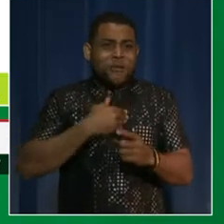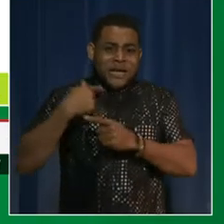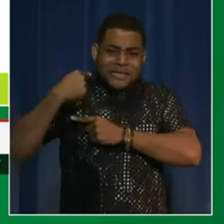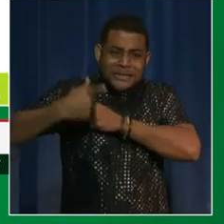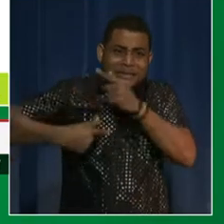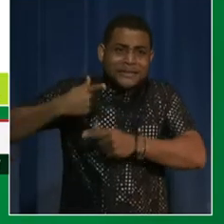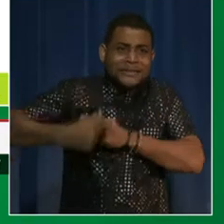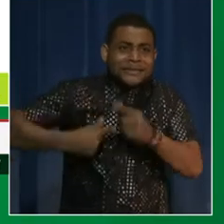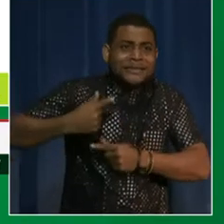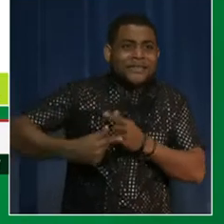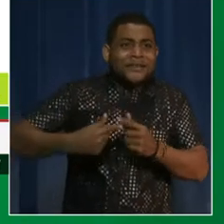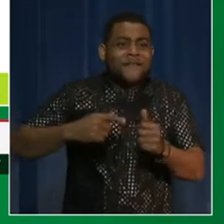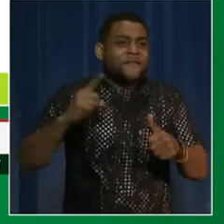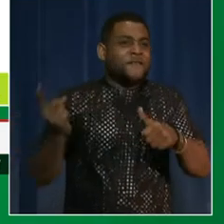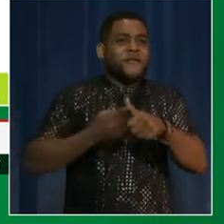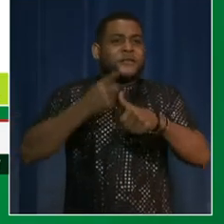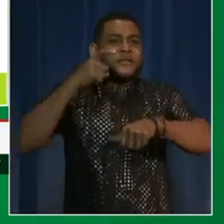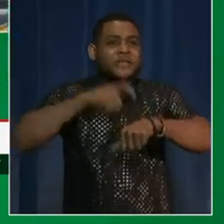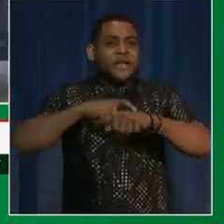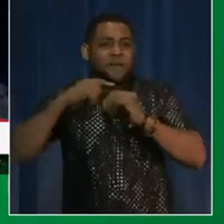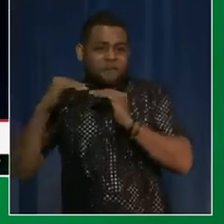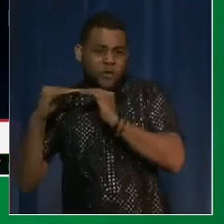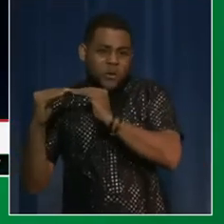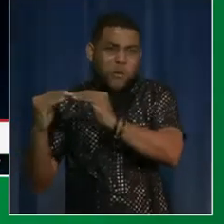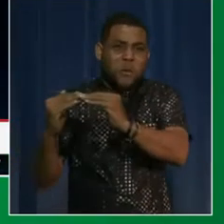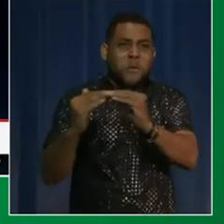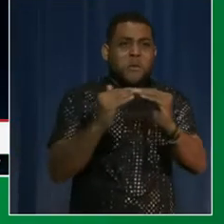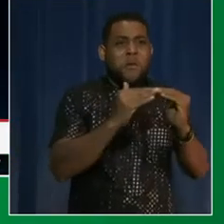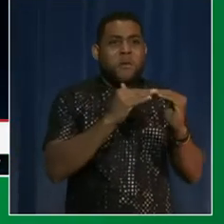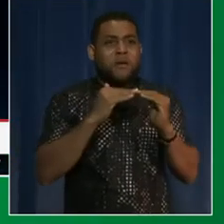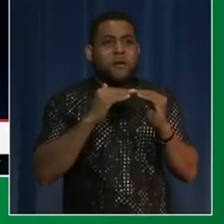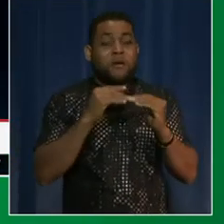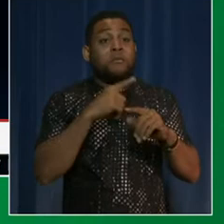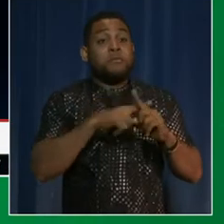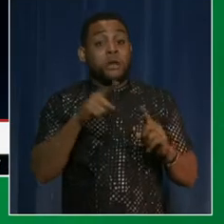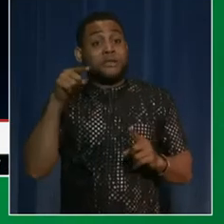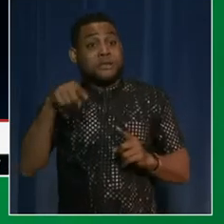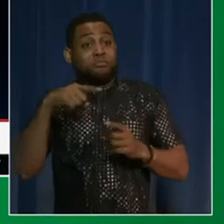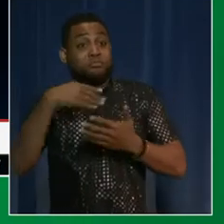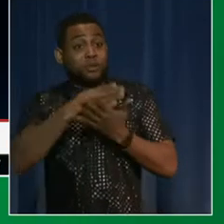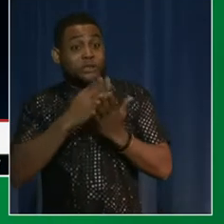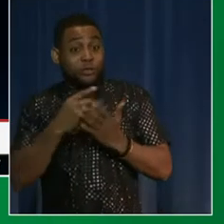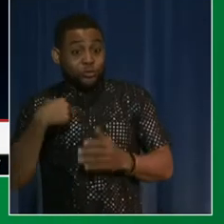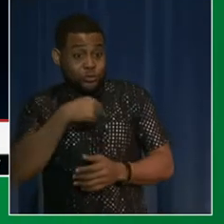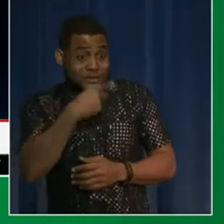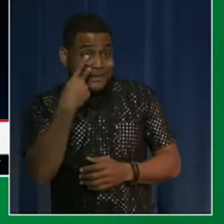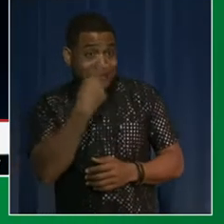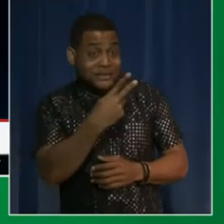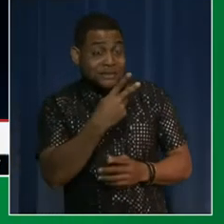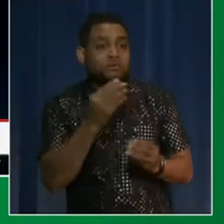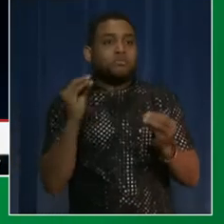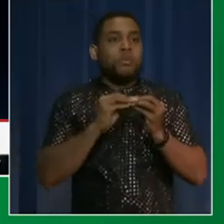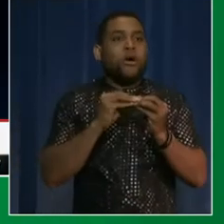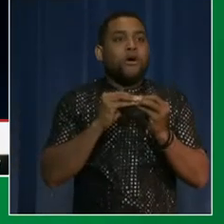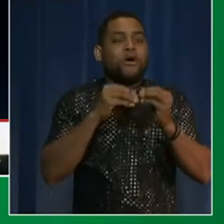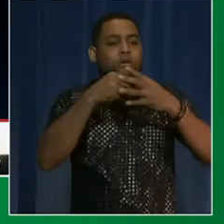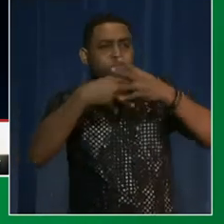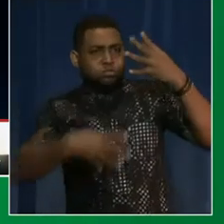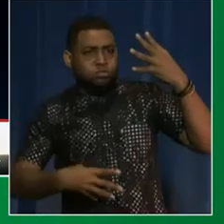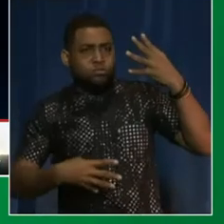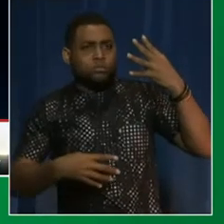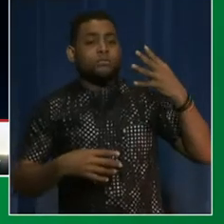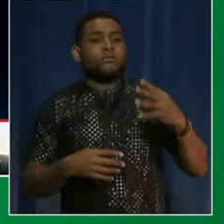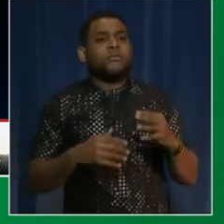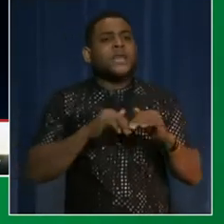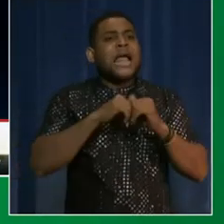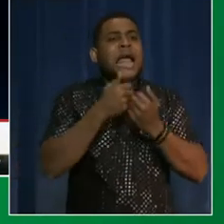And there's a lot that we'll talk about today, but in the budget, you'll actually see even more. So the way we've broken this down, and you could